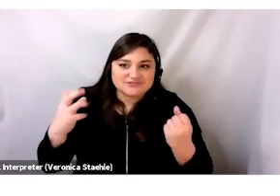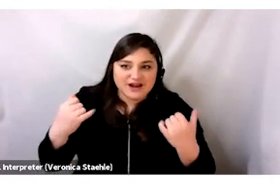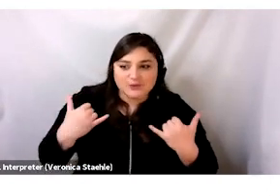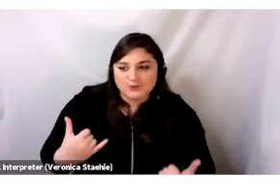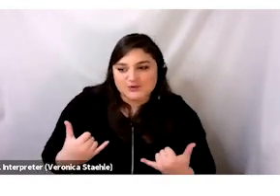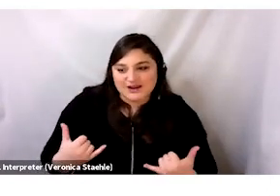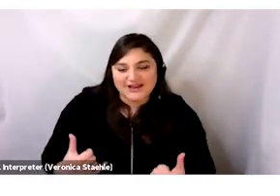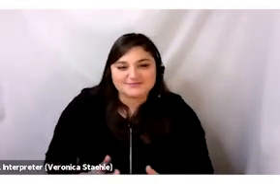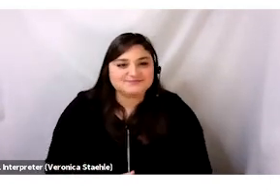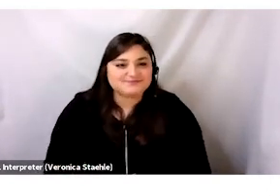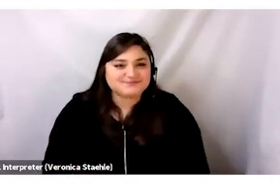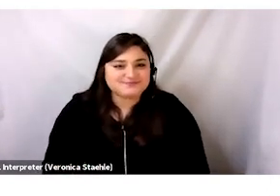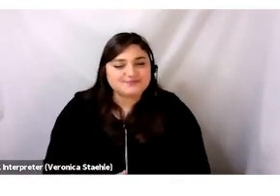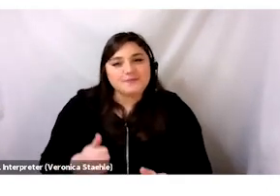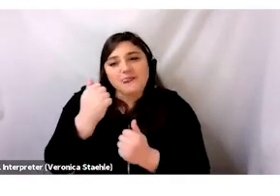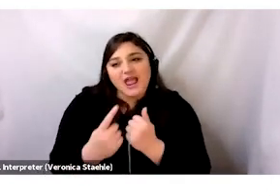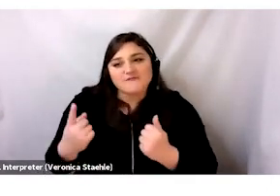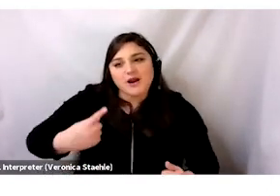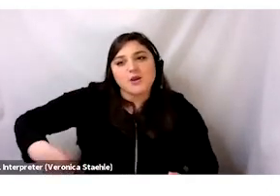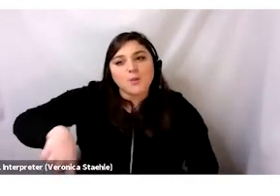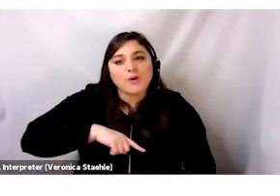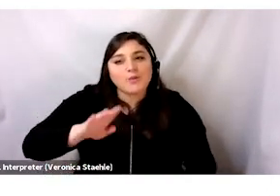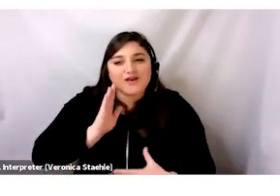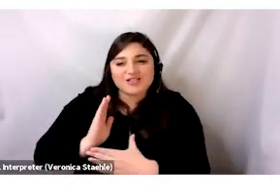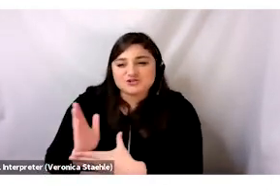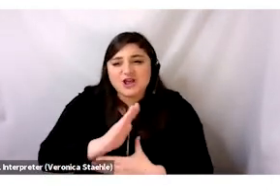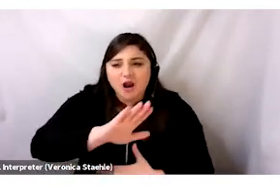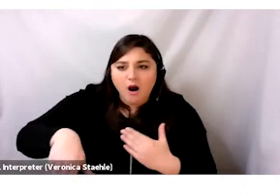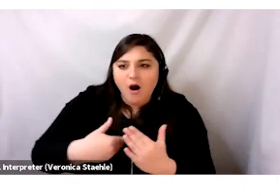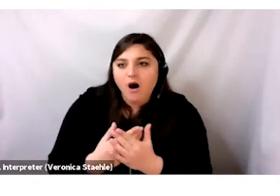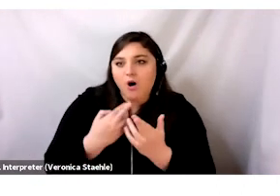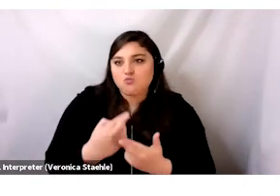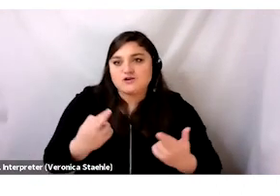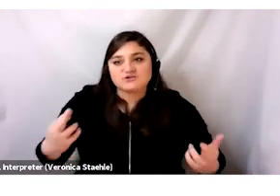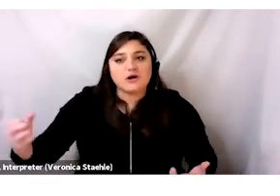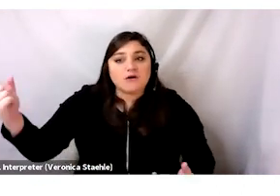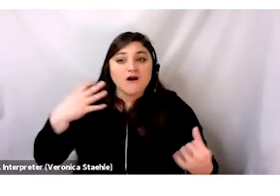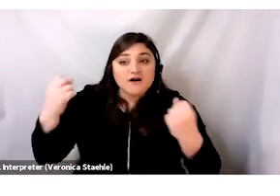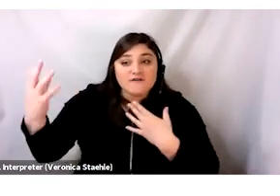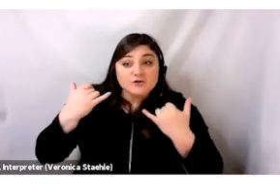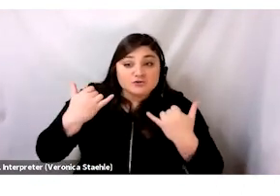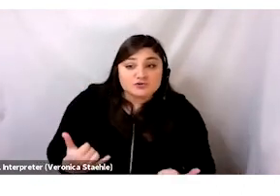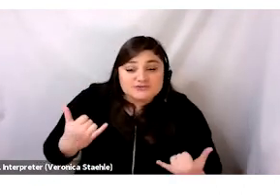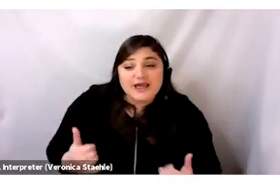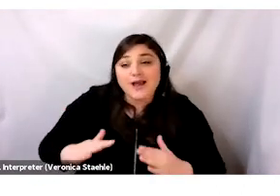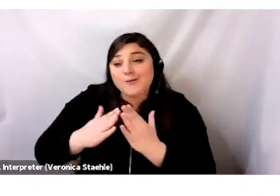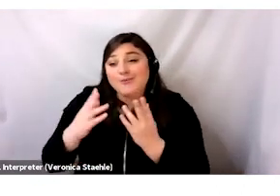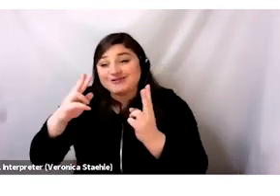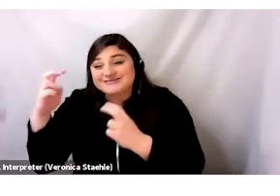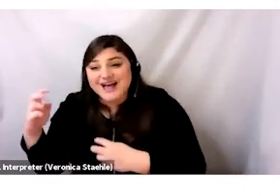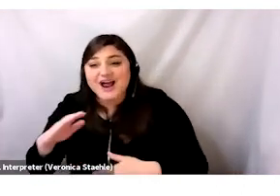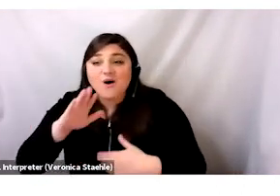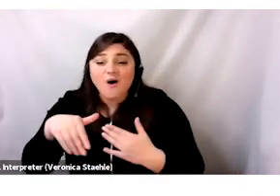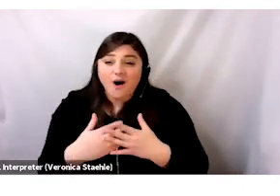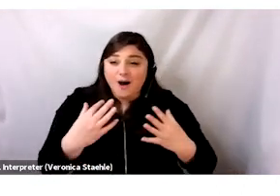today. Everyone, we will be sharing all the resources and the meditations that Jungwon has introduced